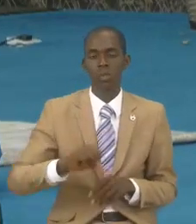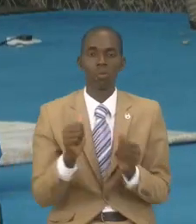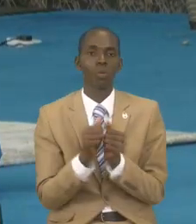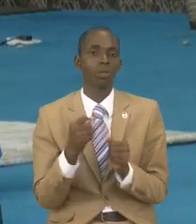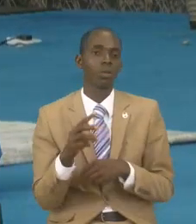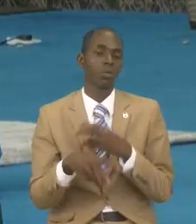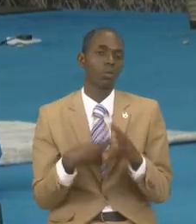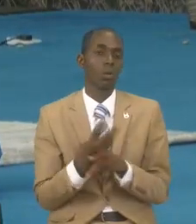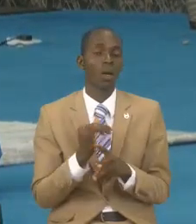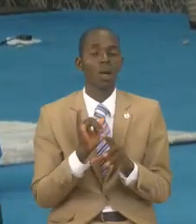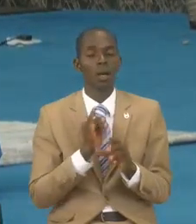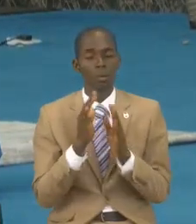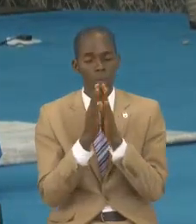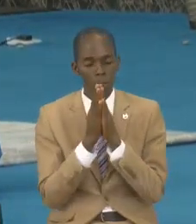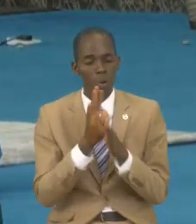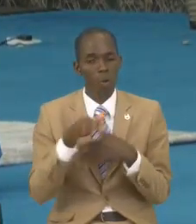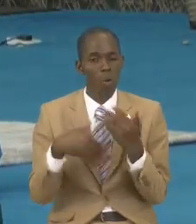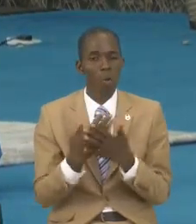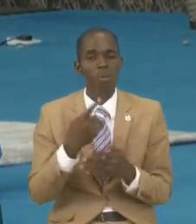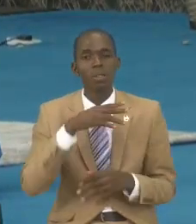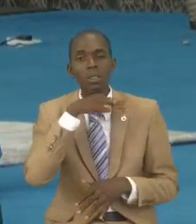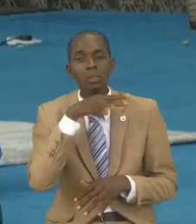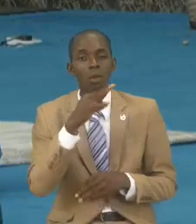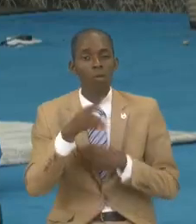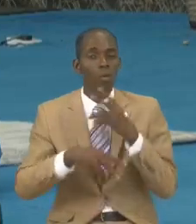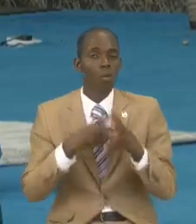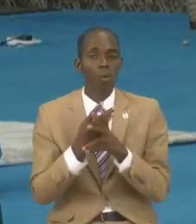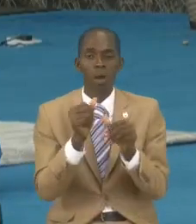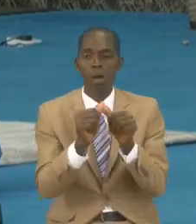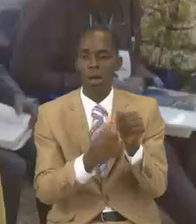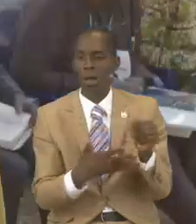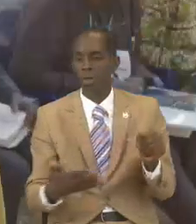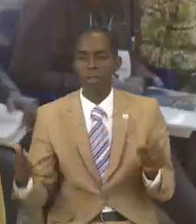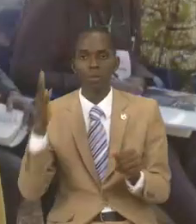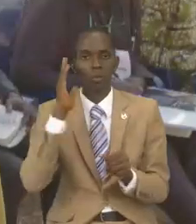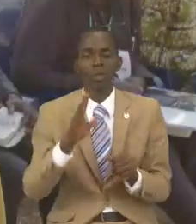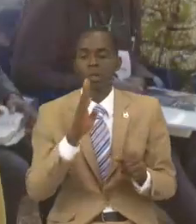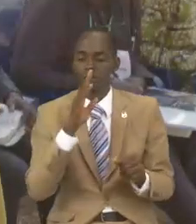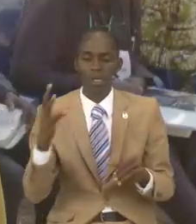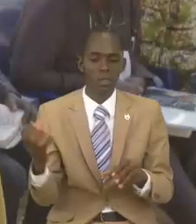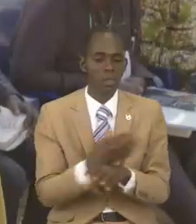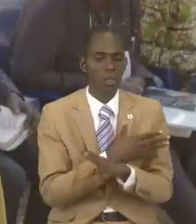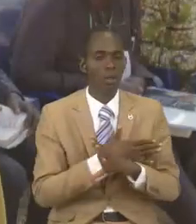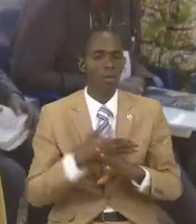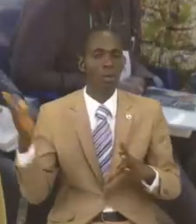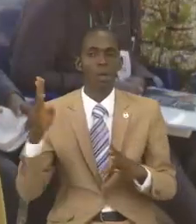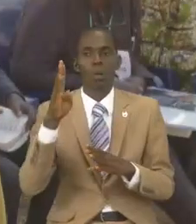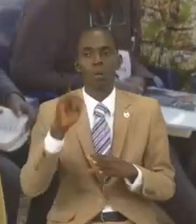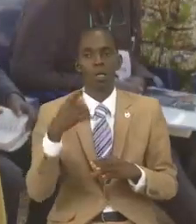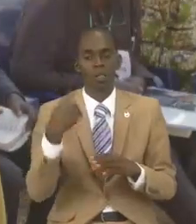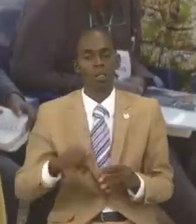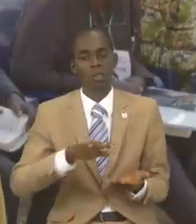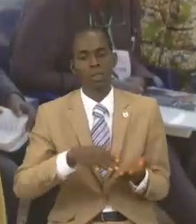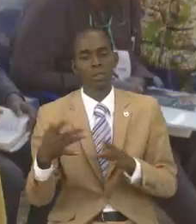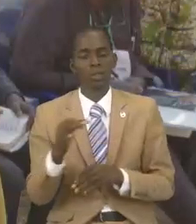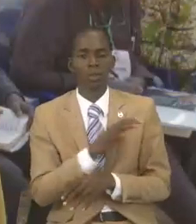pray all the corruption of the world, everything will be swept away by the crucifixion of Christ